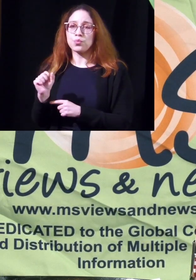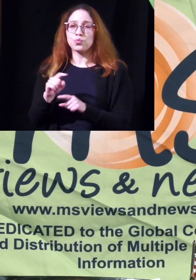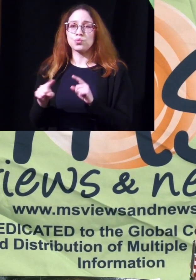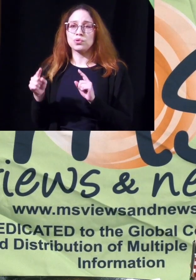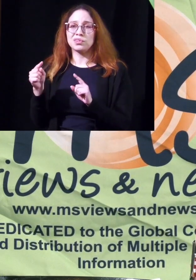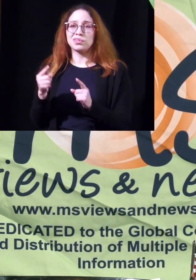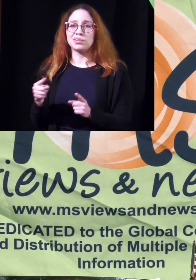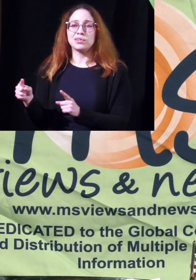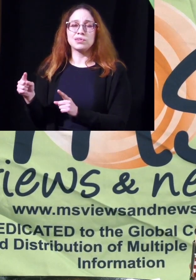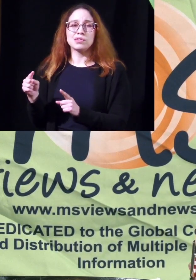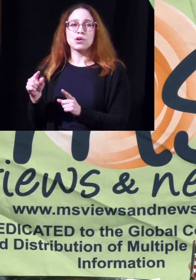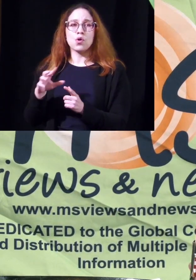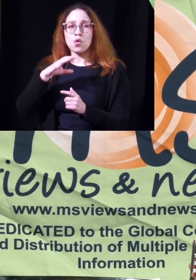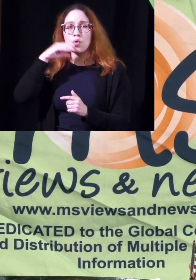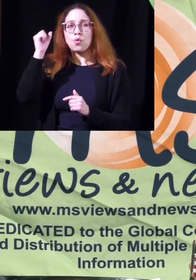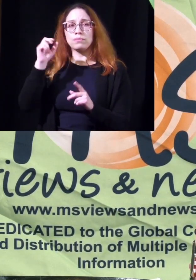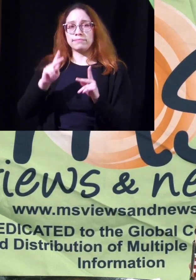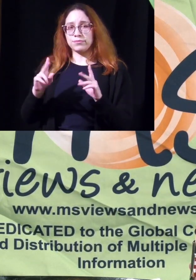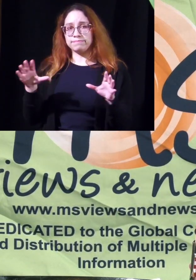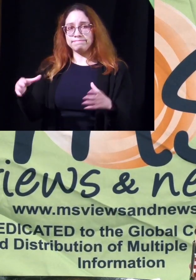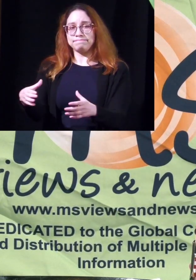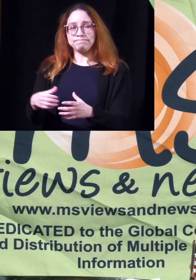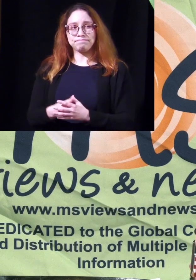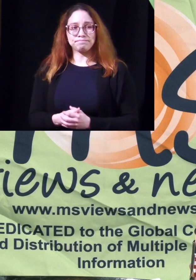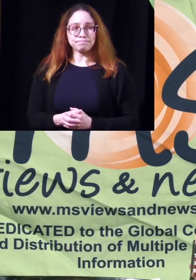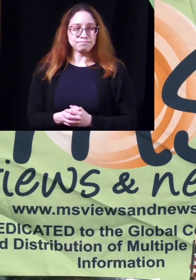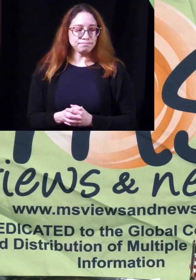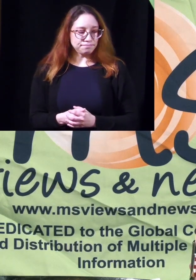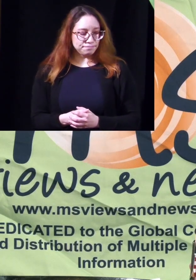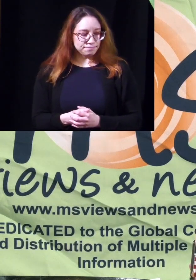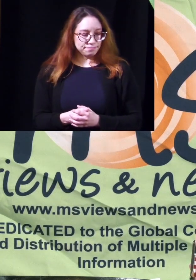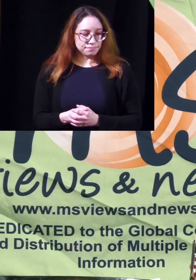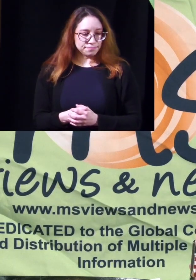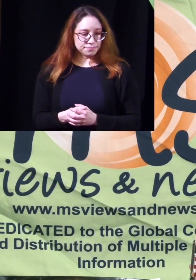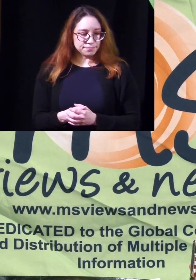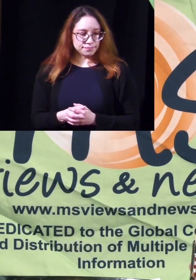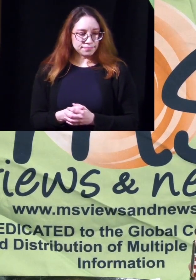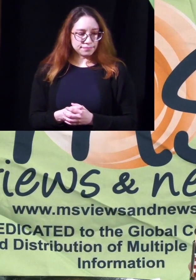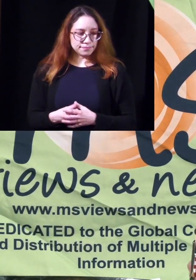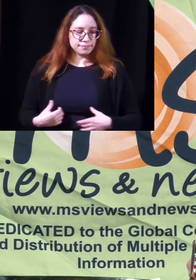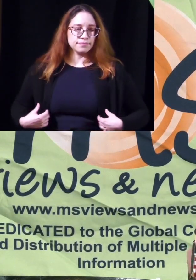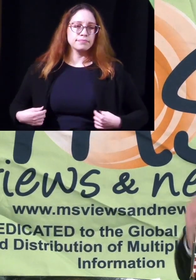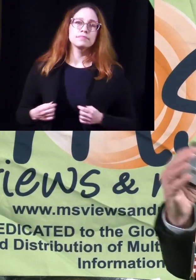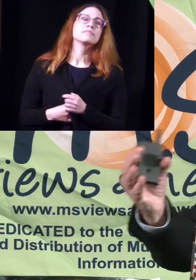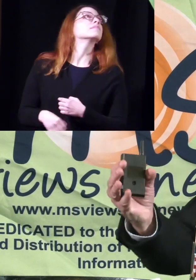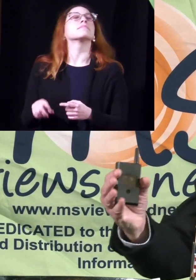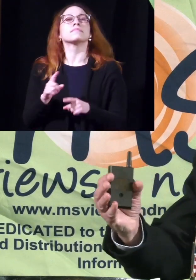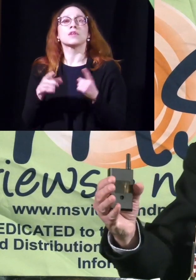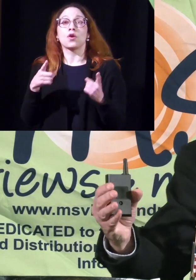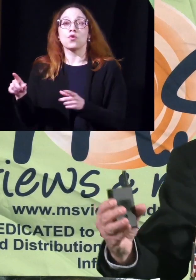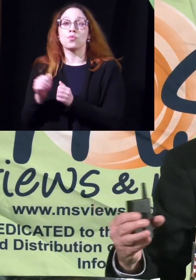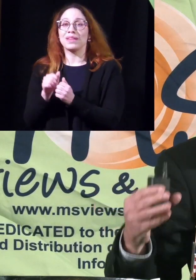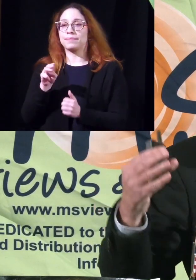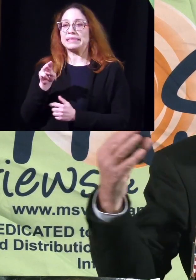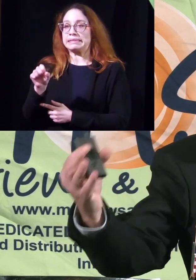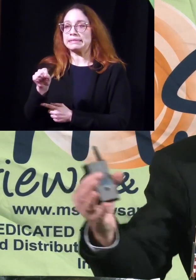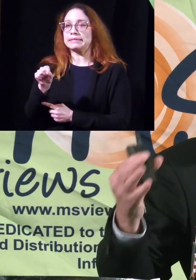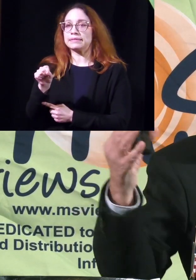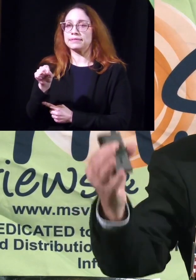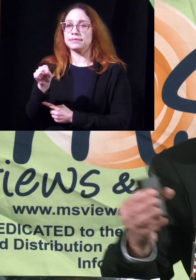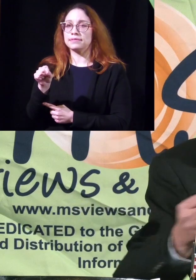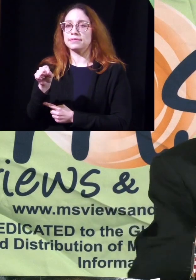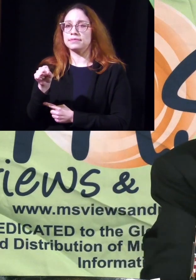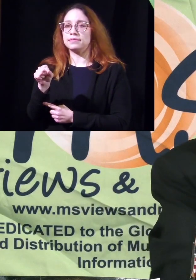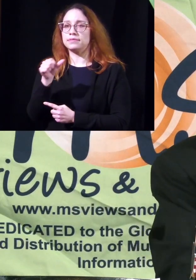typically occurs in older population, but it can occur in people with MS too. And when it occurs in people with MS, It